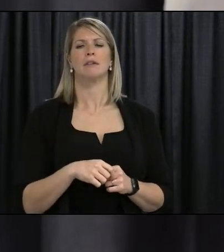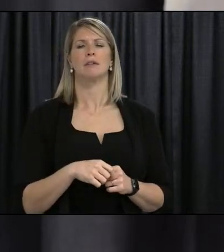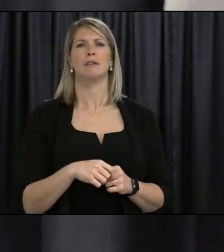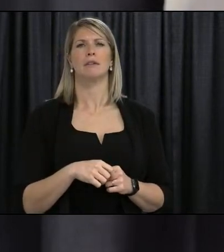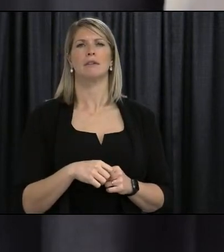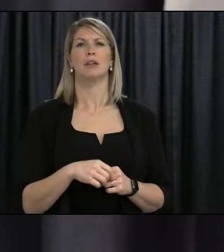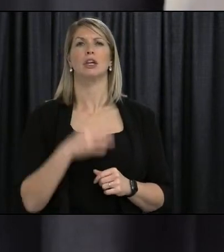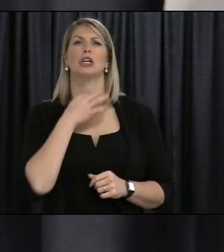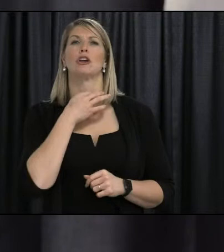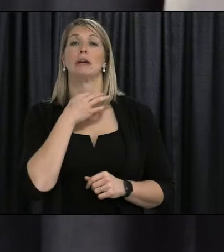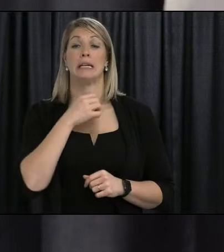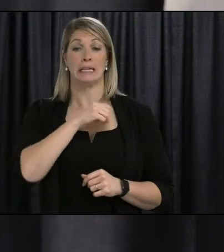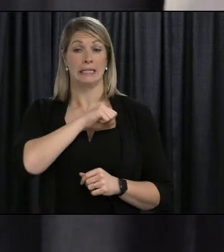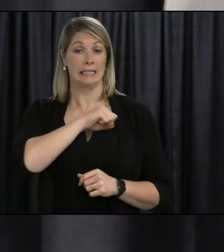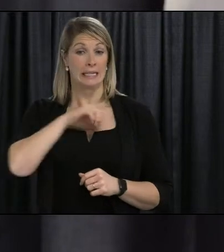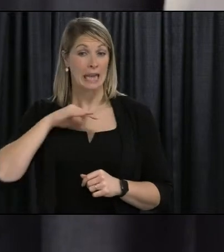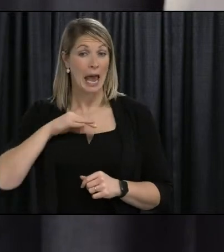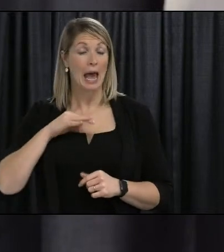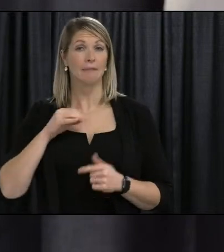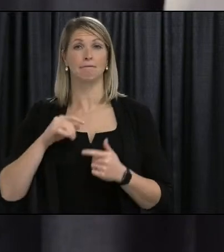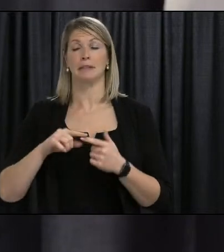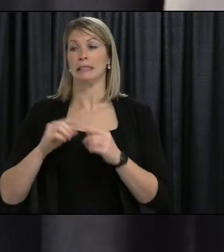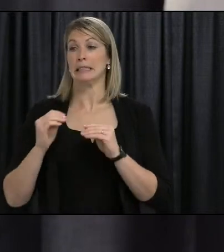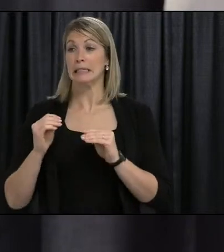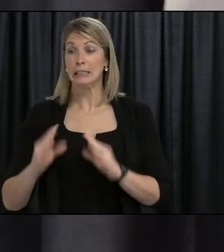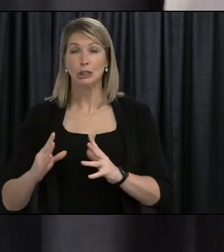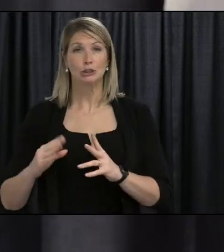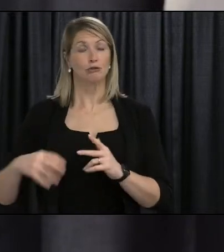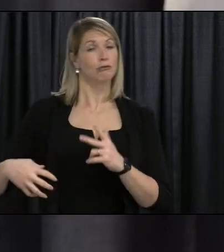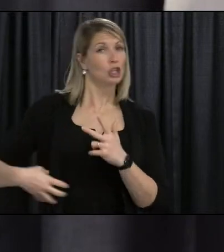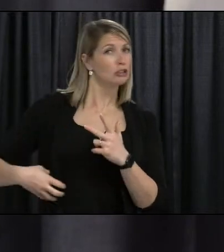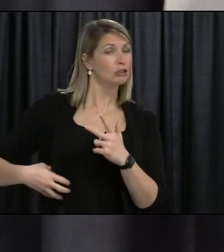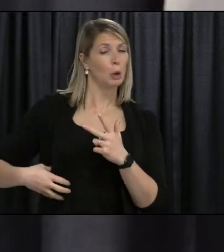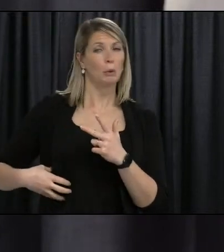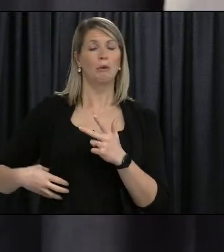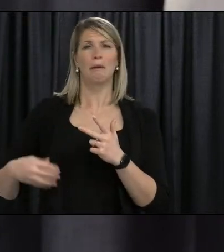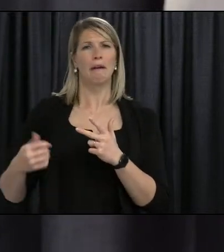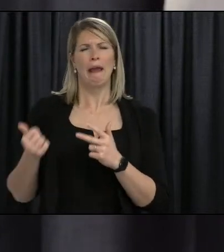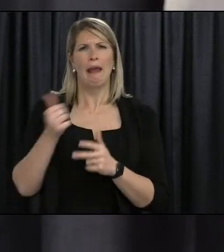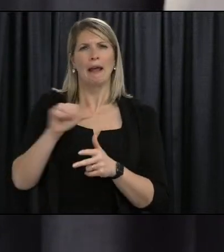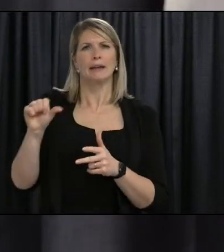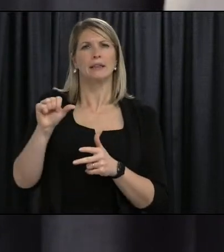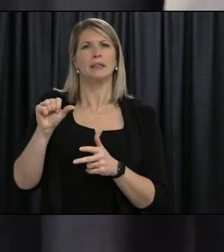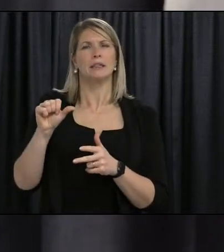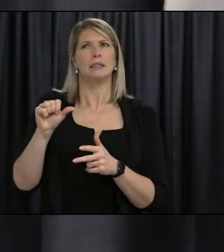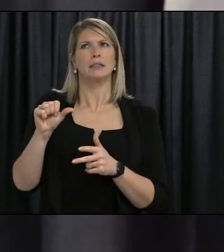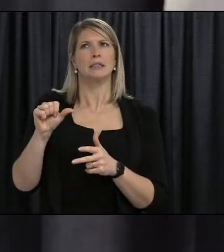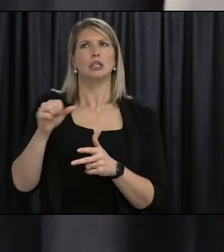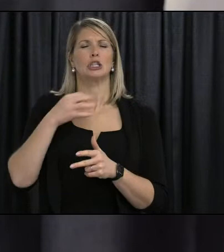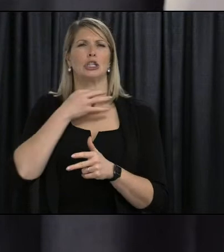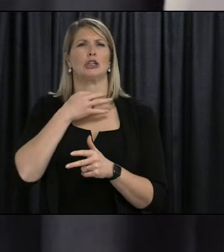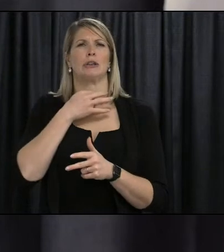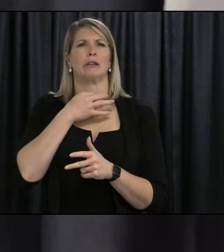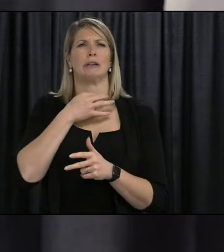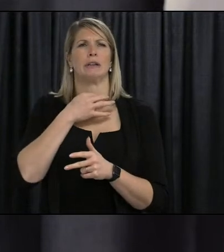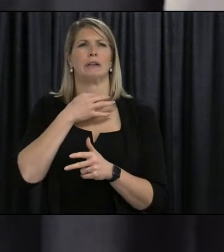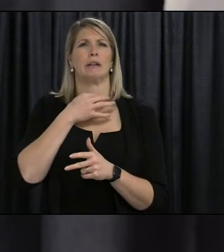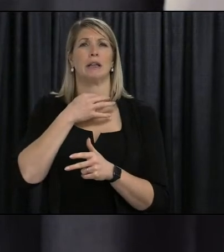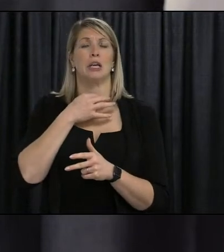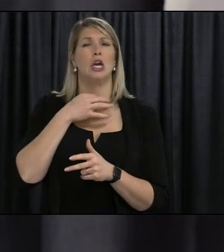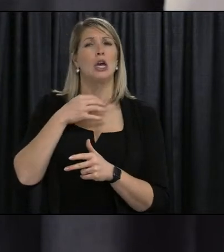requiring staff, teachers, anyone who works in a school, whether or not it should be mandatory for them to have the